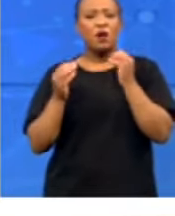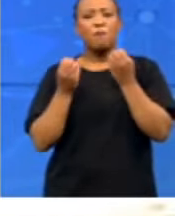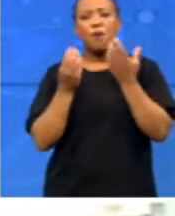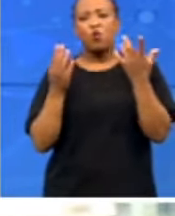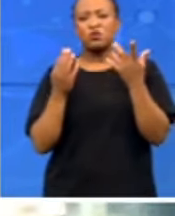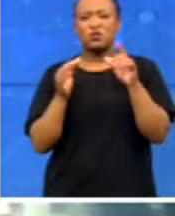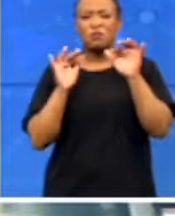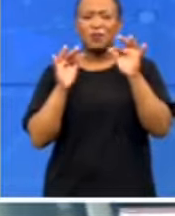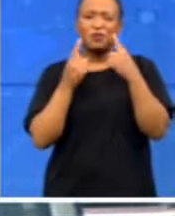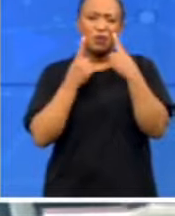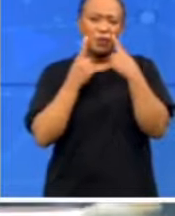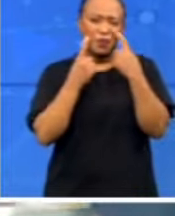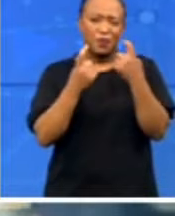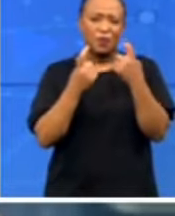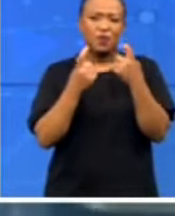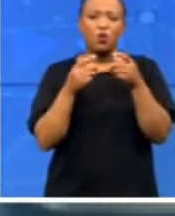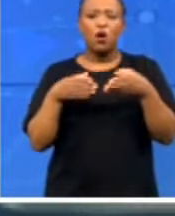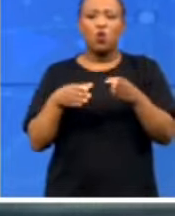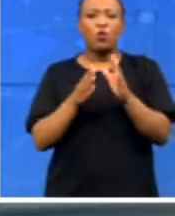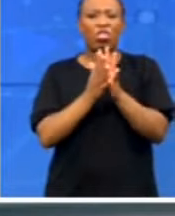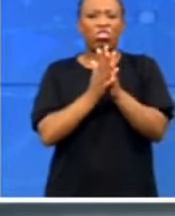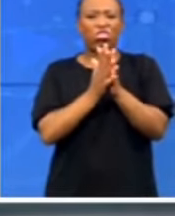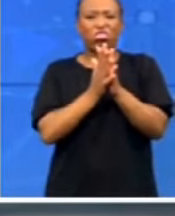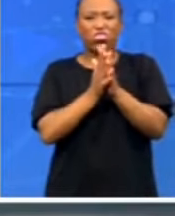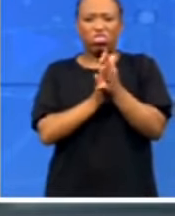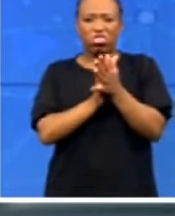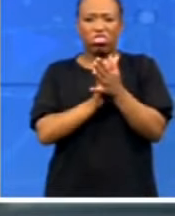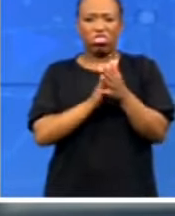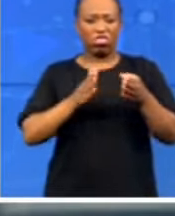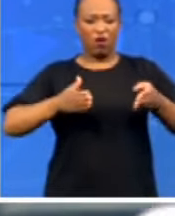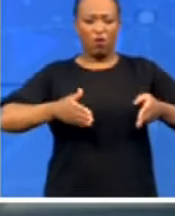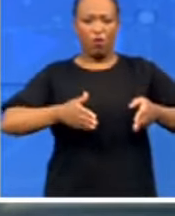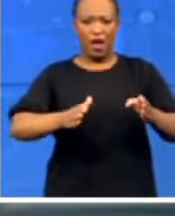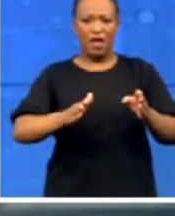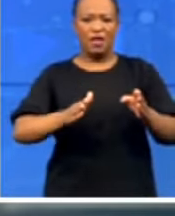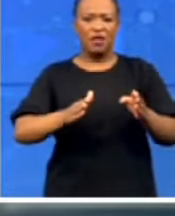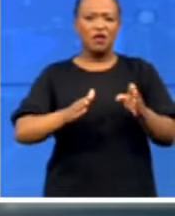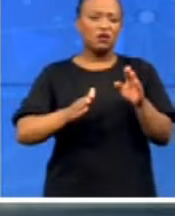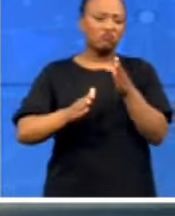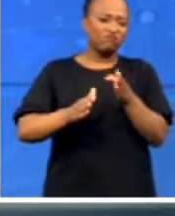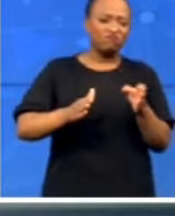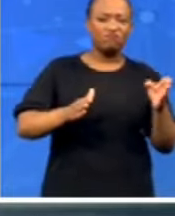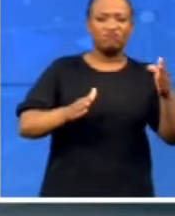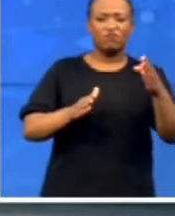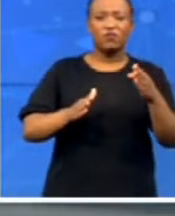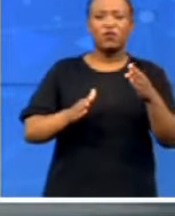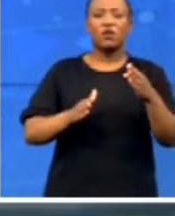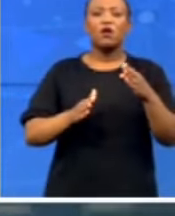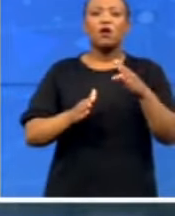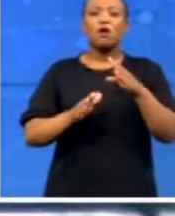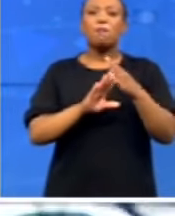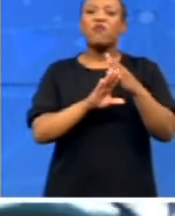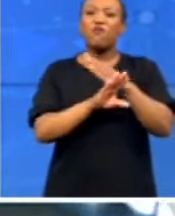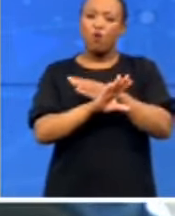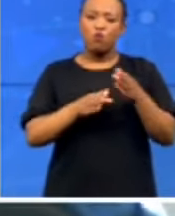not usable? The detour were usable prior to the rains that fell over the past 2 days. But the